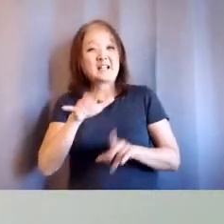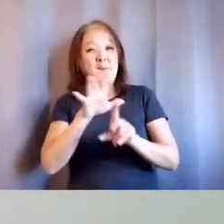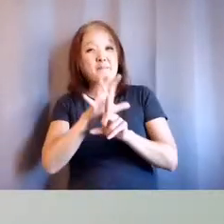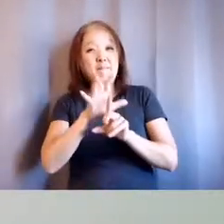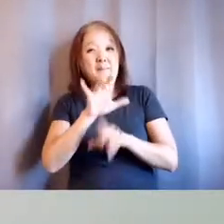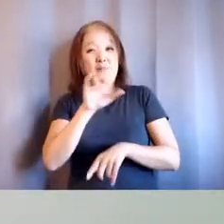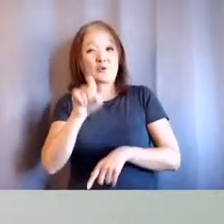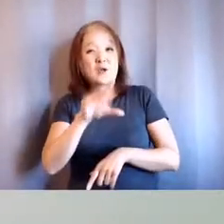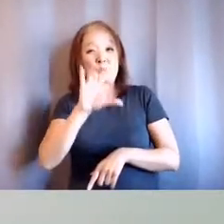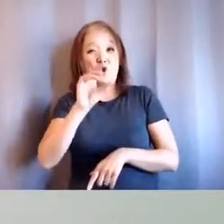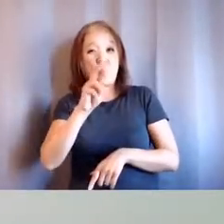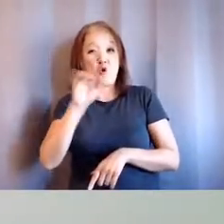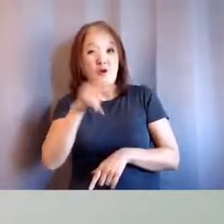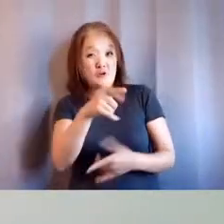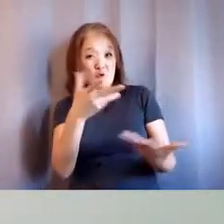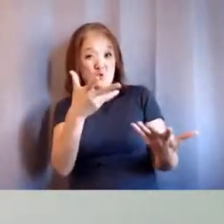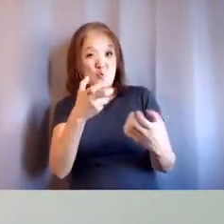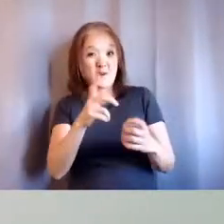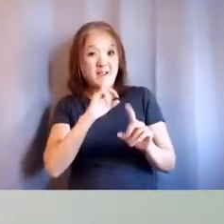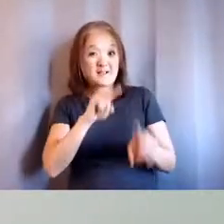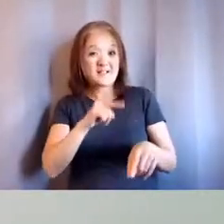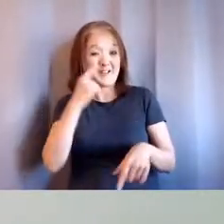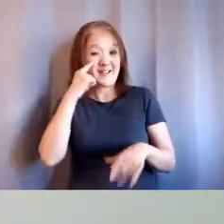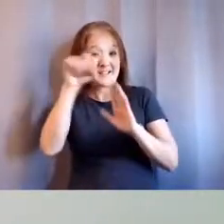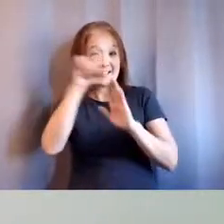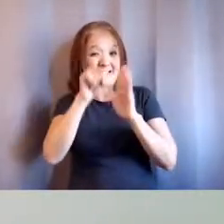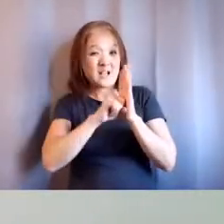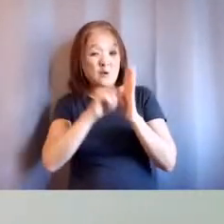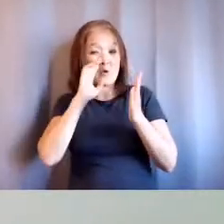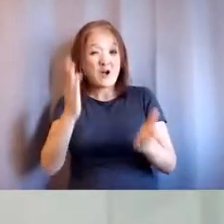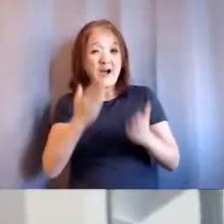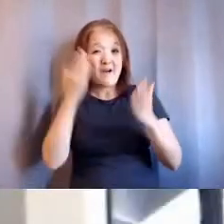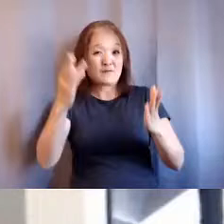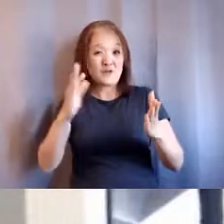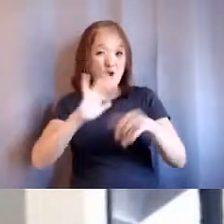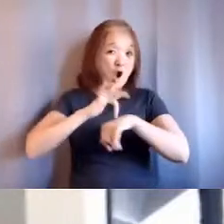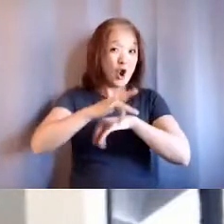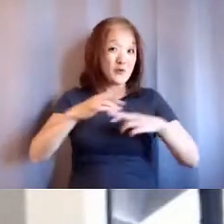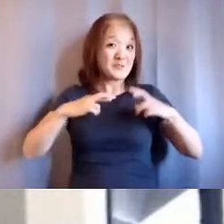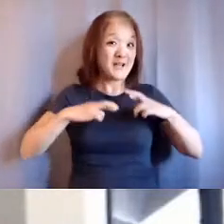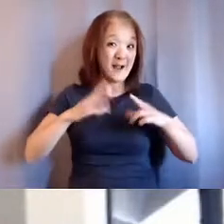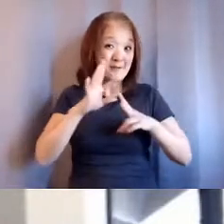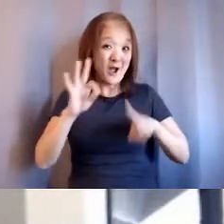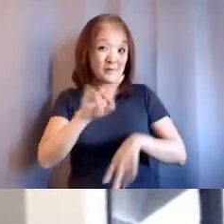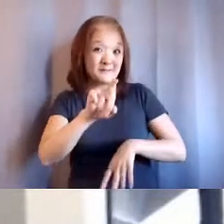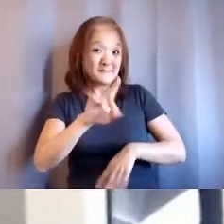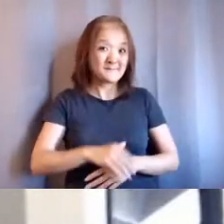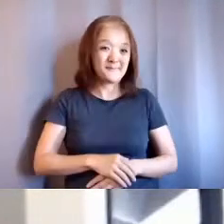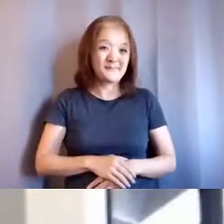want to answer that one? Do you think the state's going to offer an early retirement option?